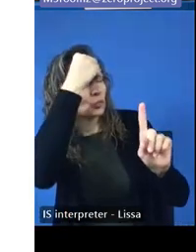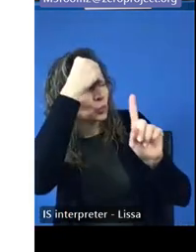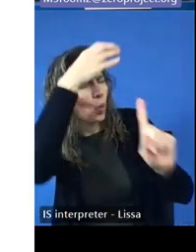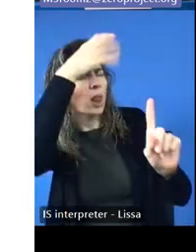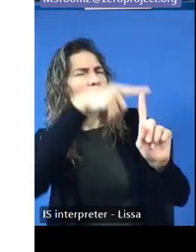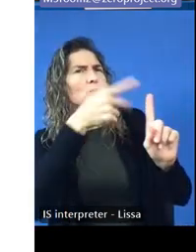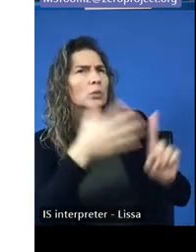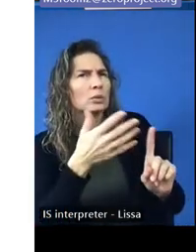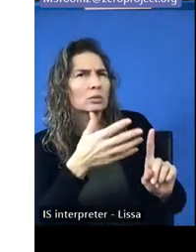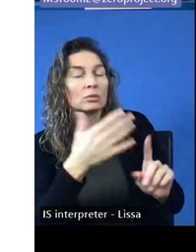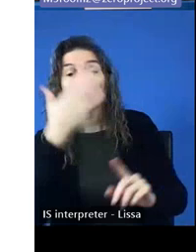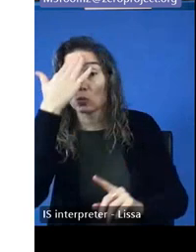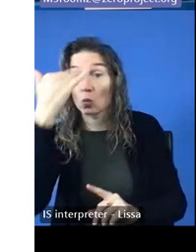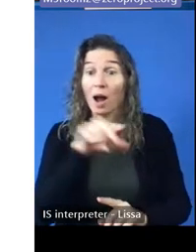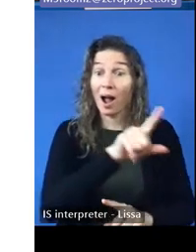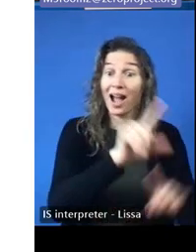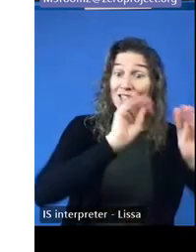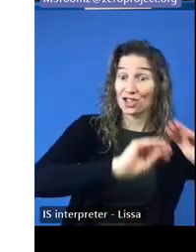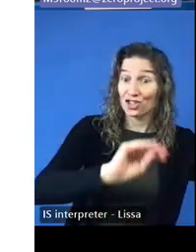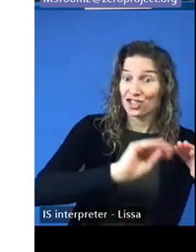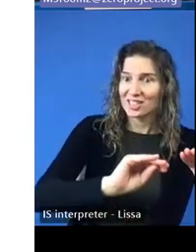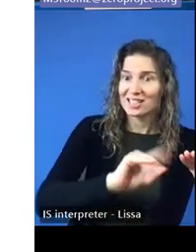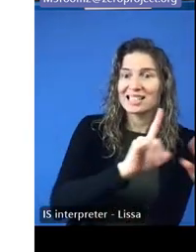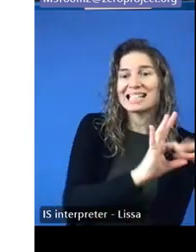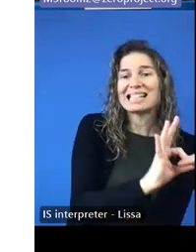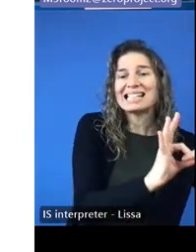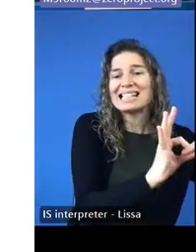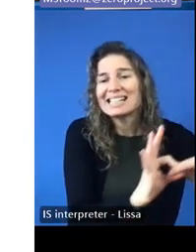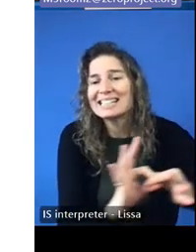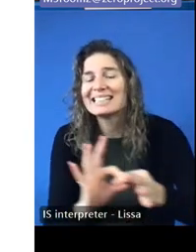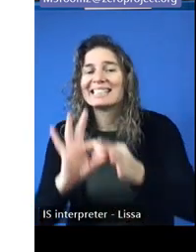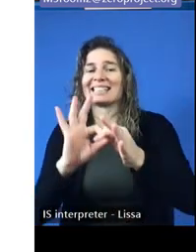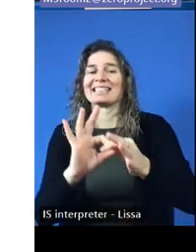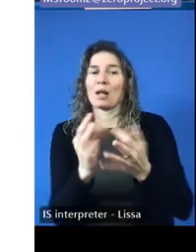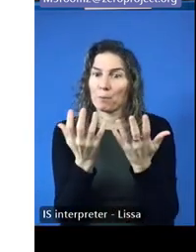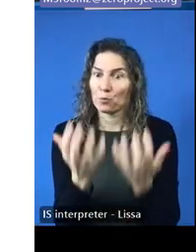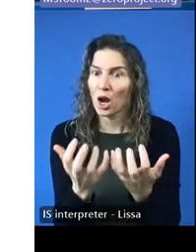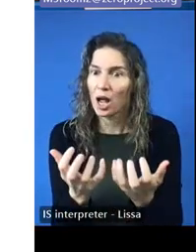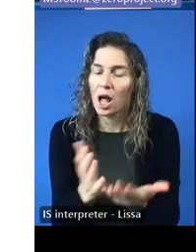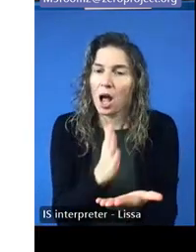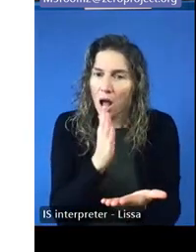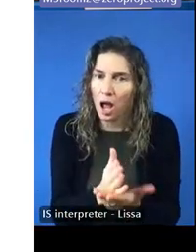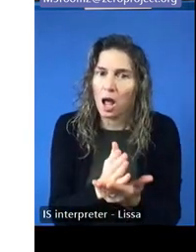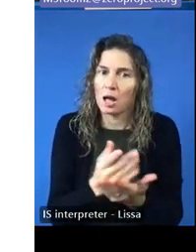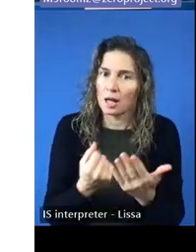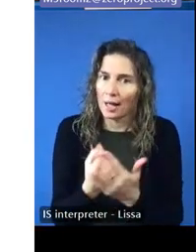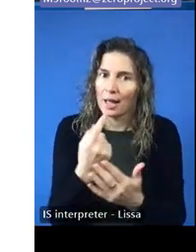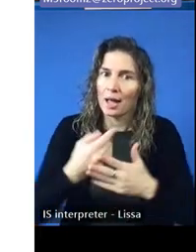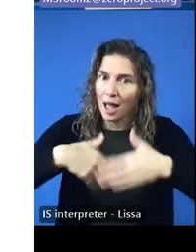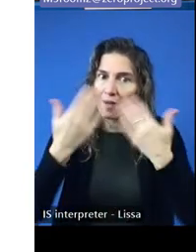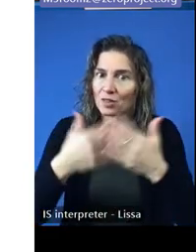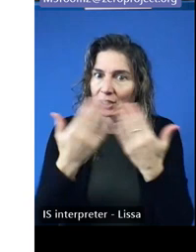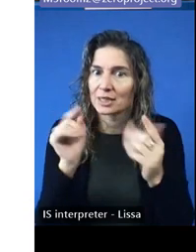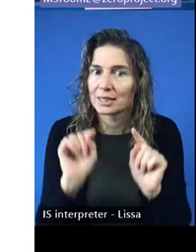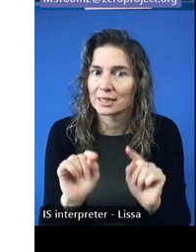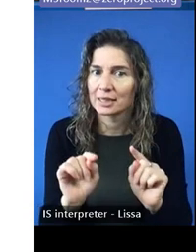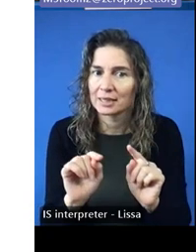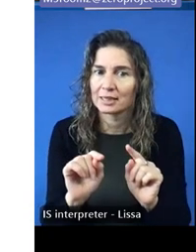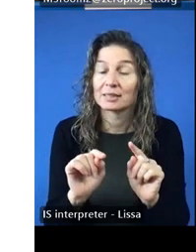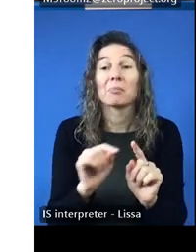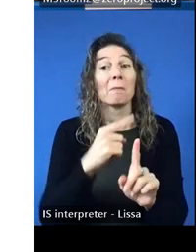training with practice, to strengthen nutrition care delivery for children with disabilities, while at the same time generate